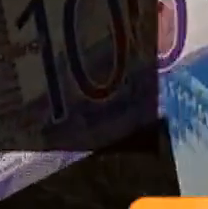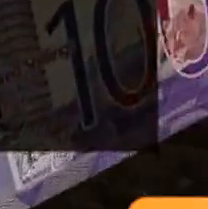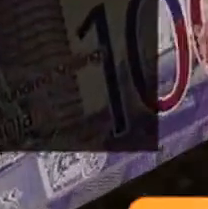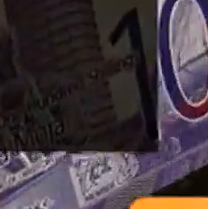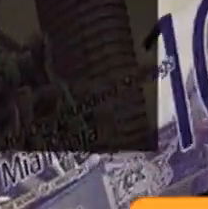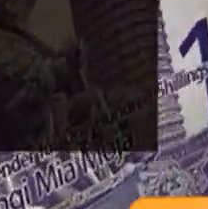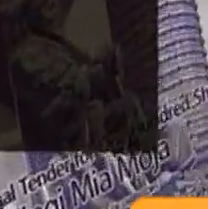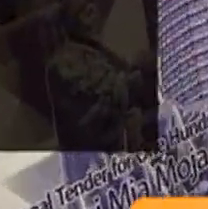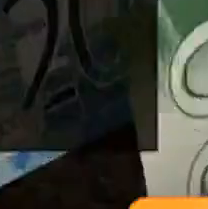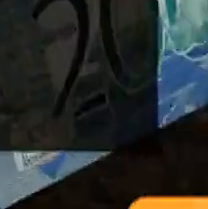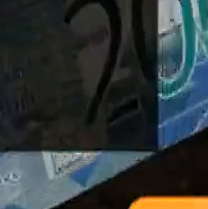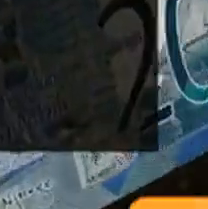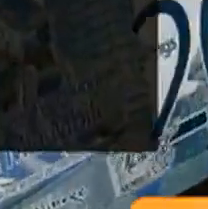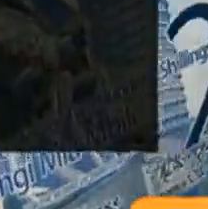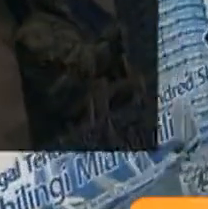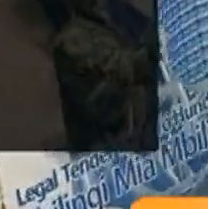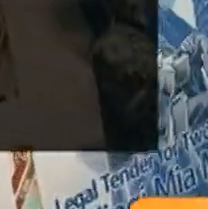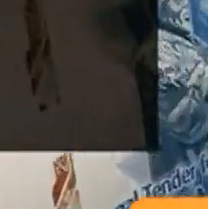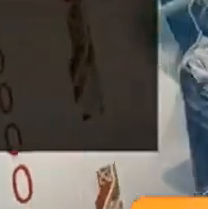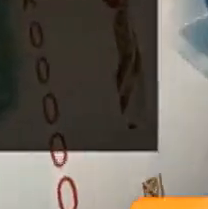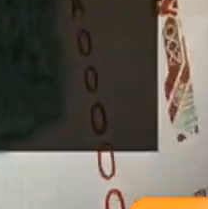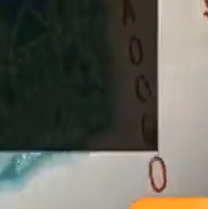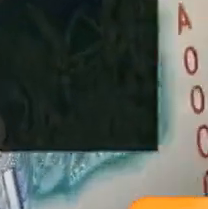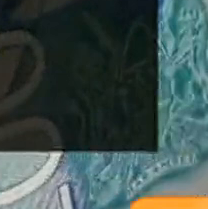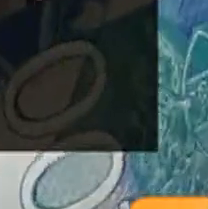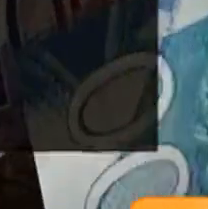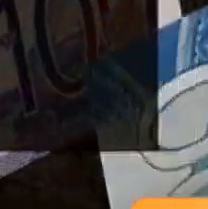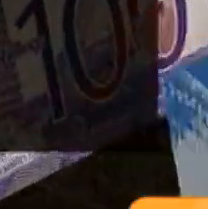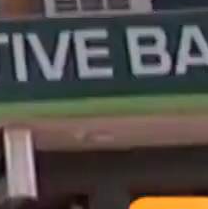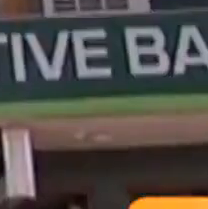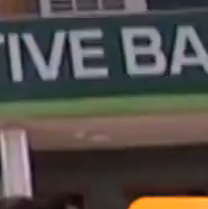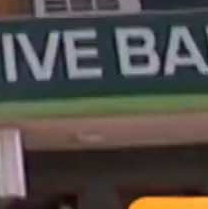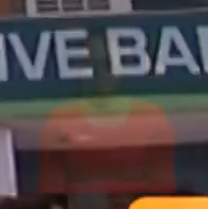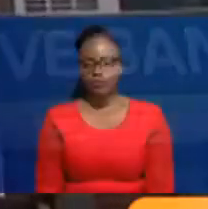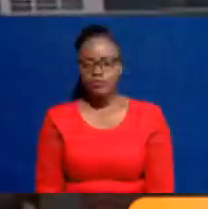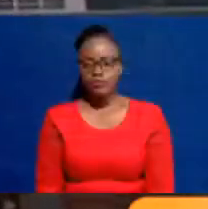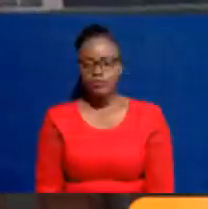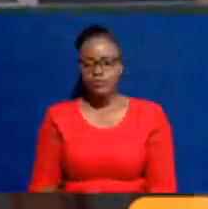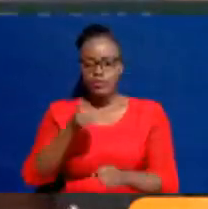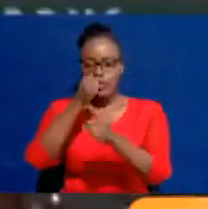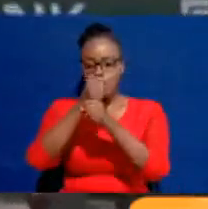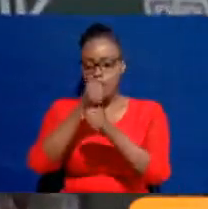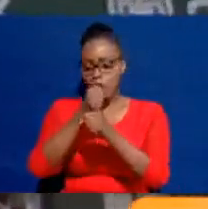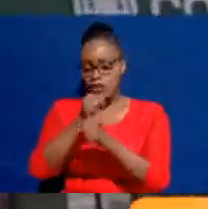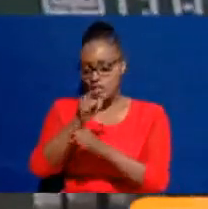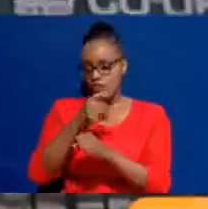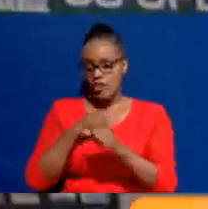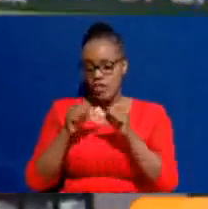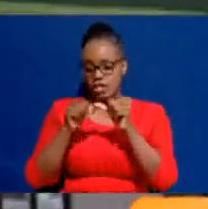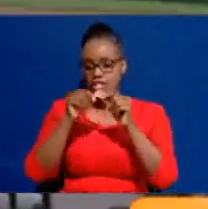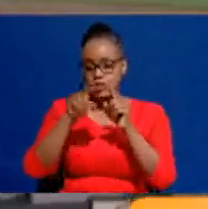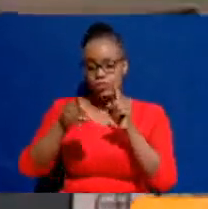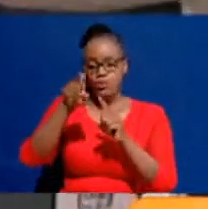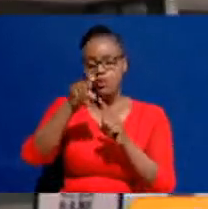by 10.9% to 45.5 billion shillings. The performance led to a sustained increase